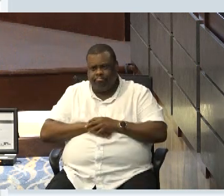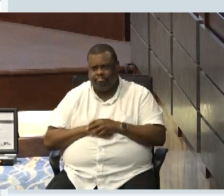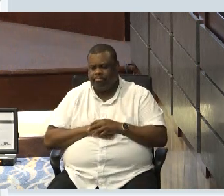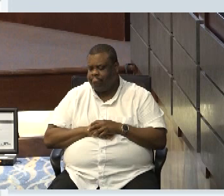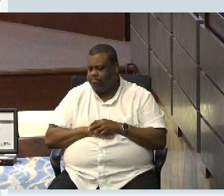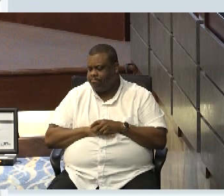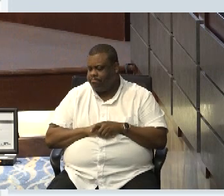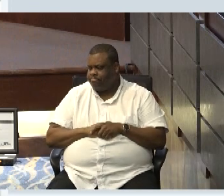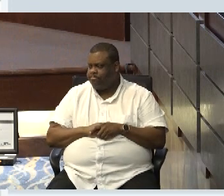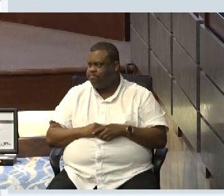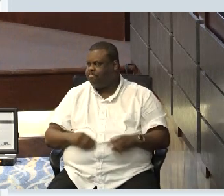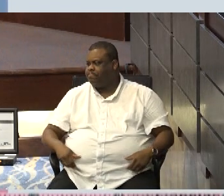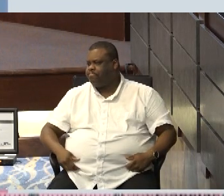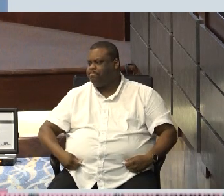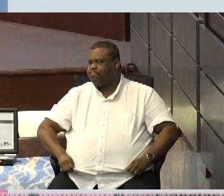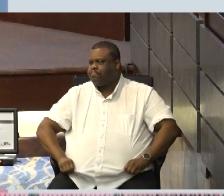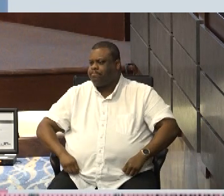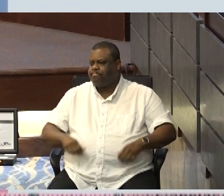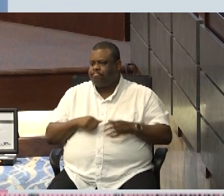Oops. Thanks.